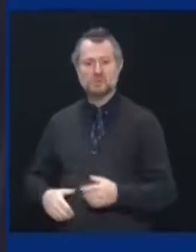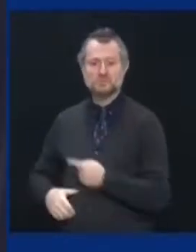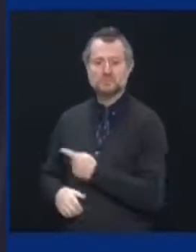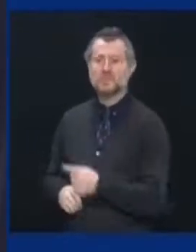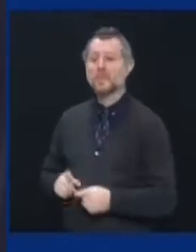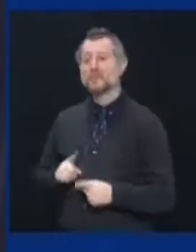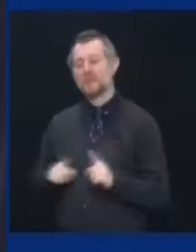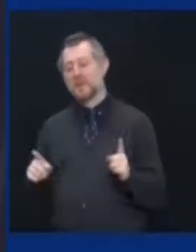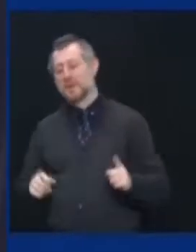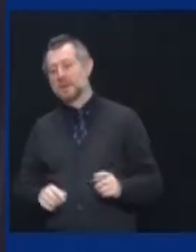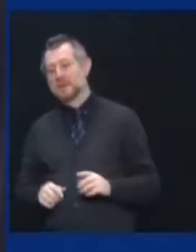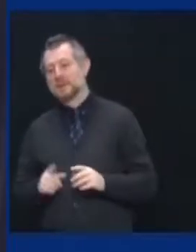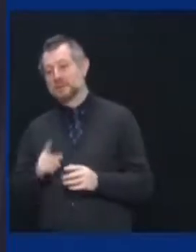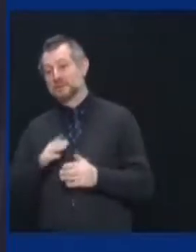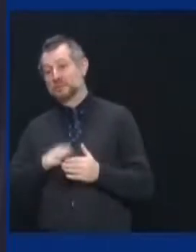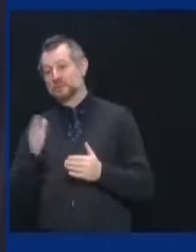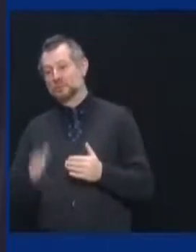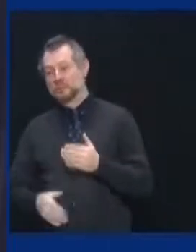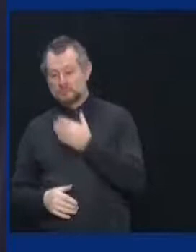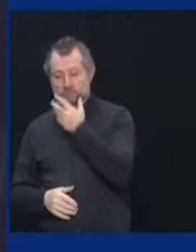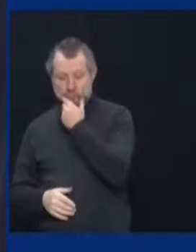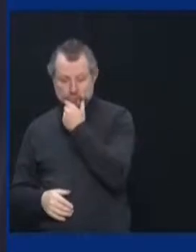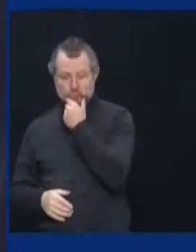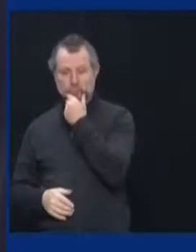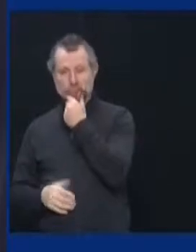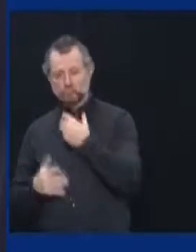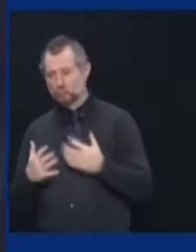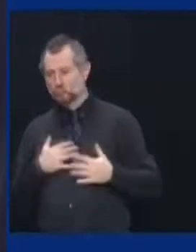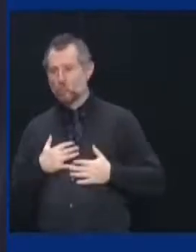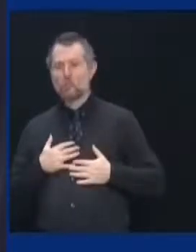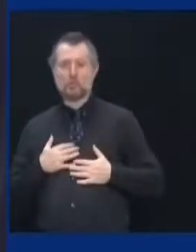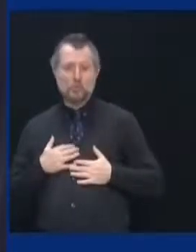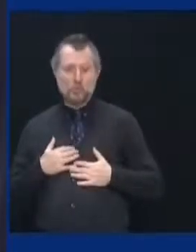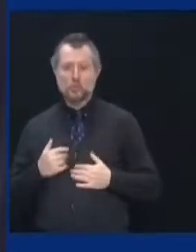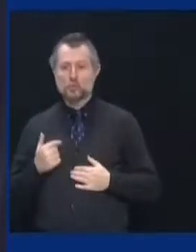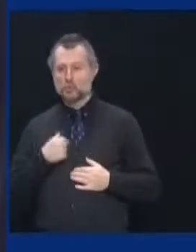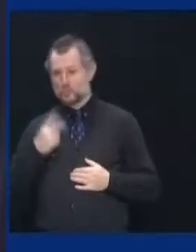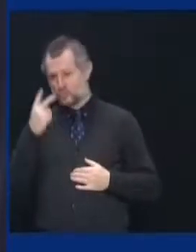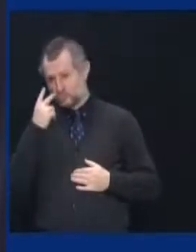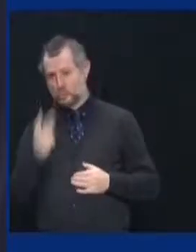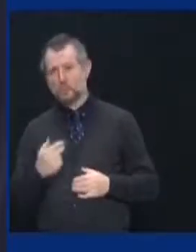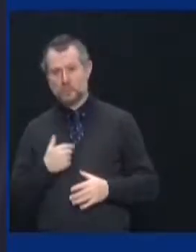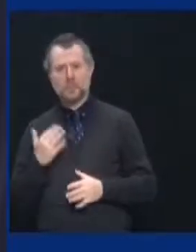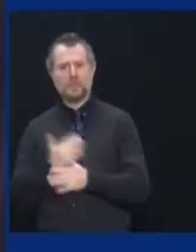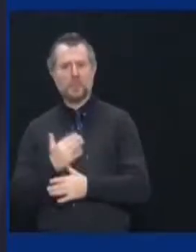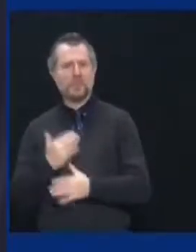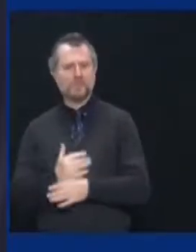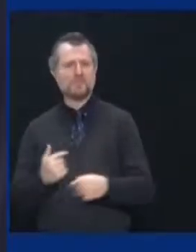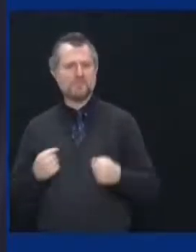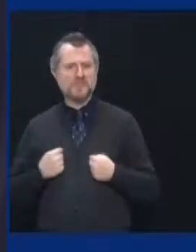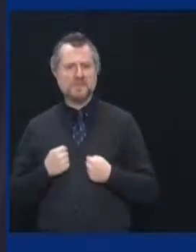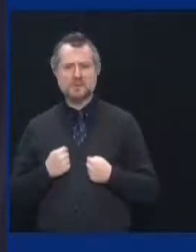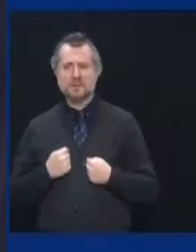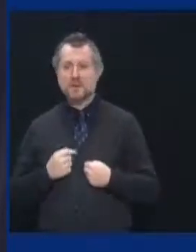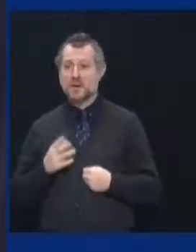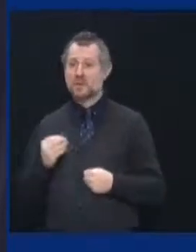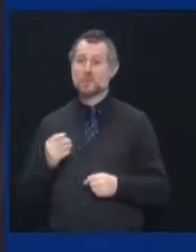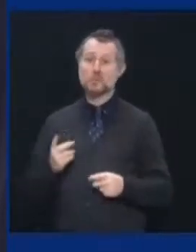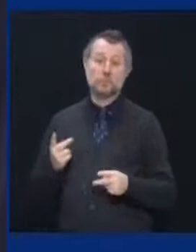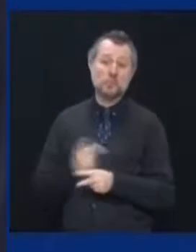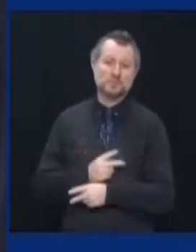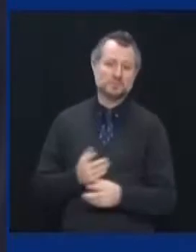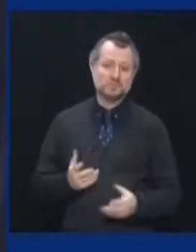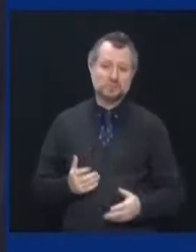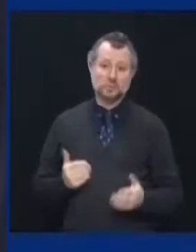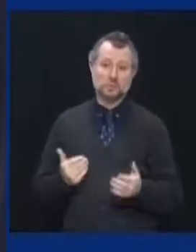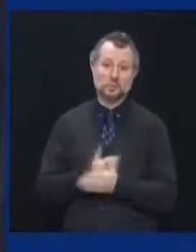troubling on a fundamental level. And what's most troubling about it is it's nothing new.